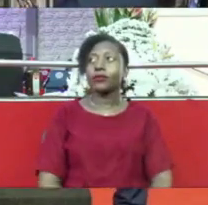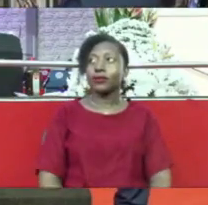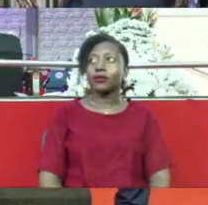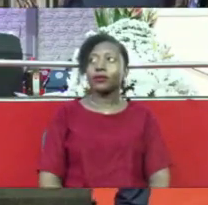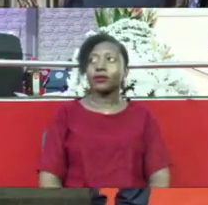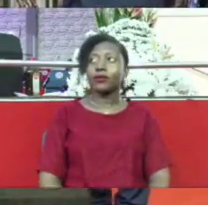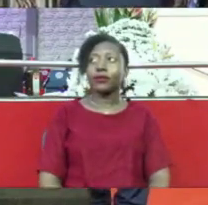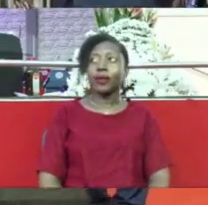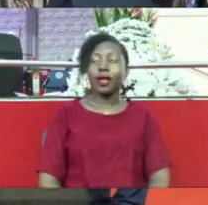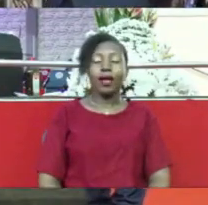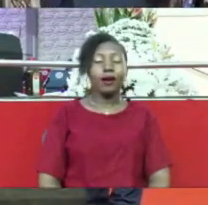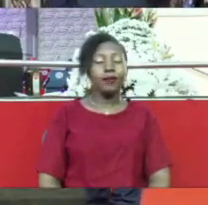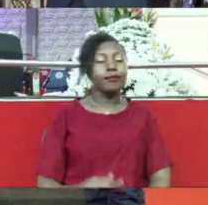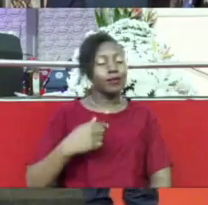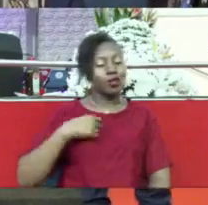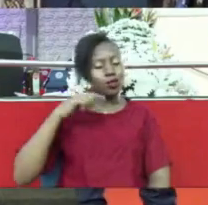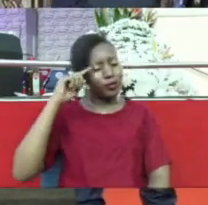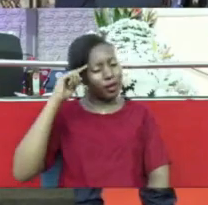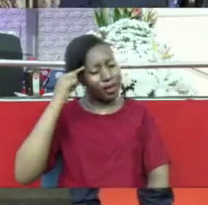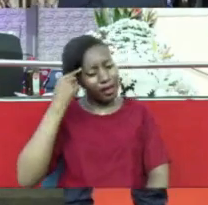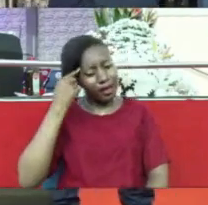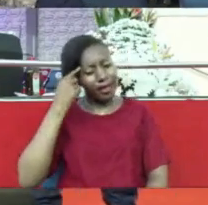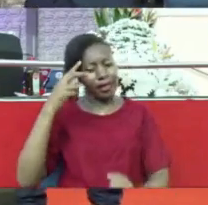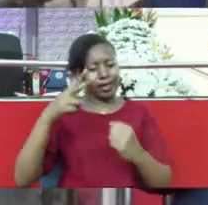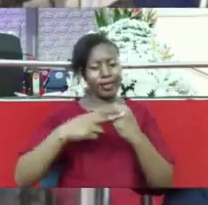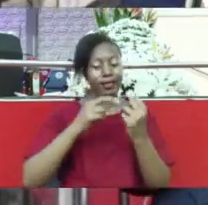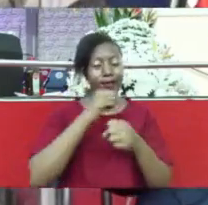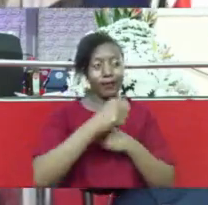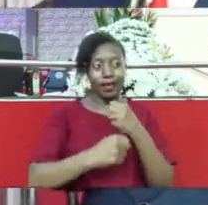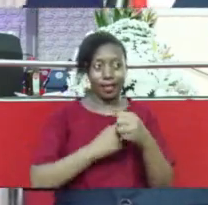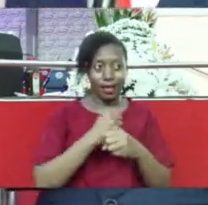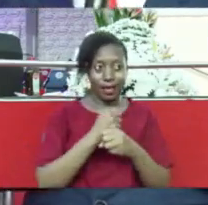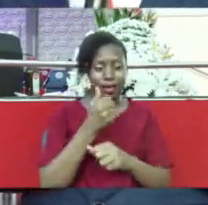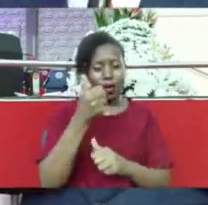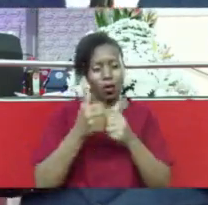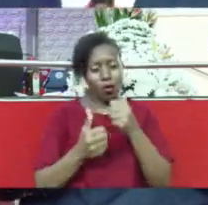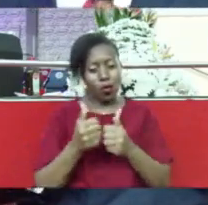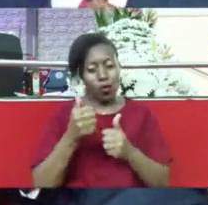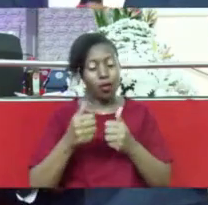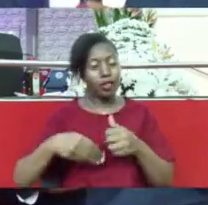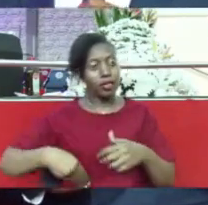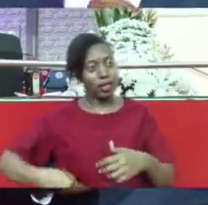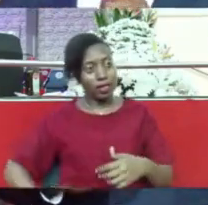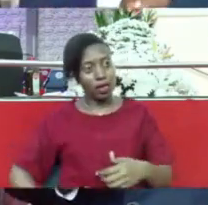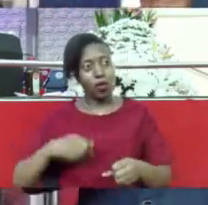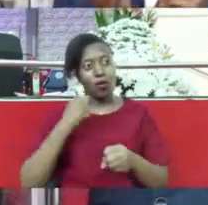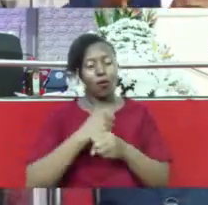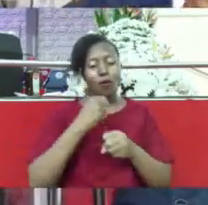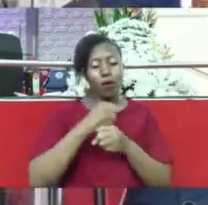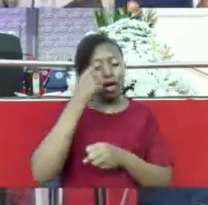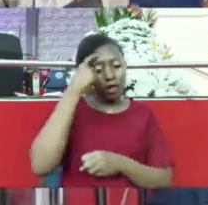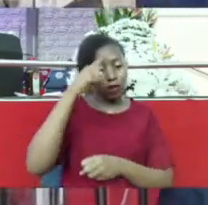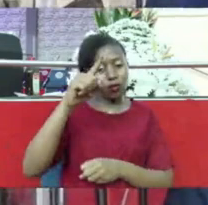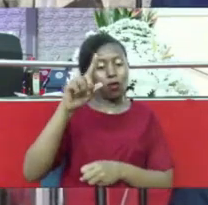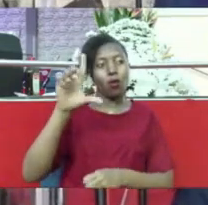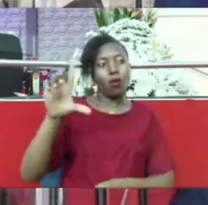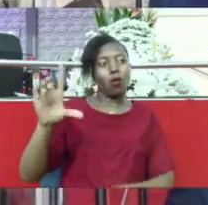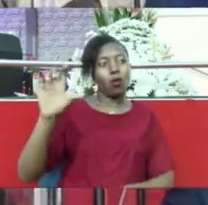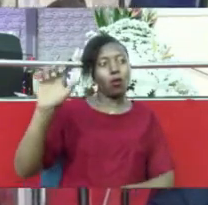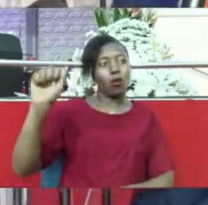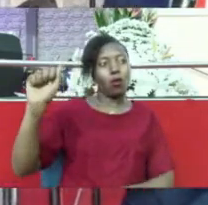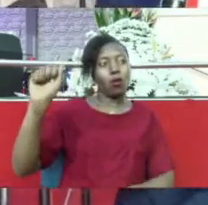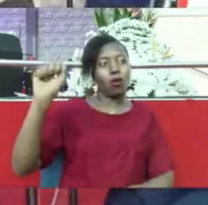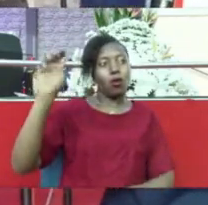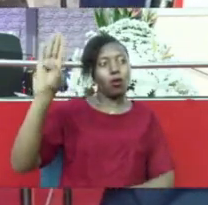I think the 7 years that Jacob worked for Laban. Miaka saba ambayo Yakobo alimfanyia